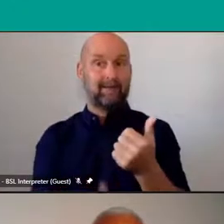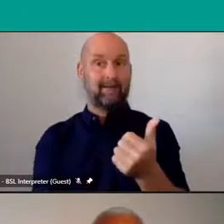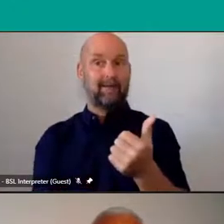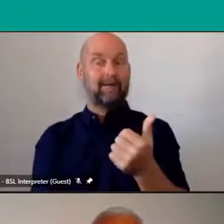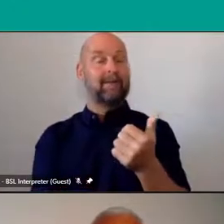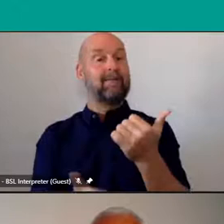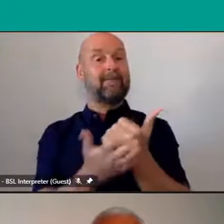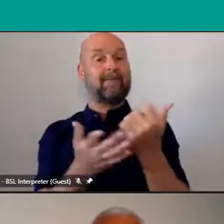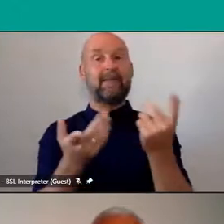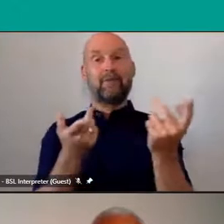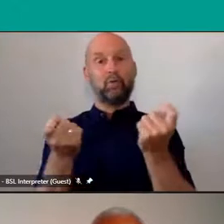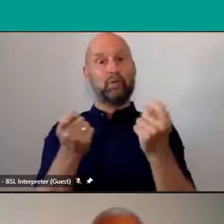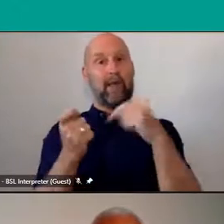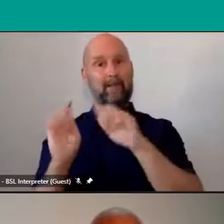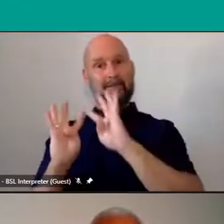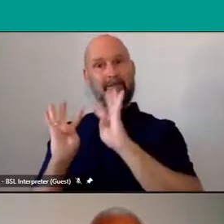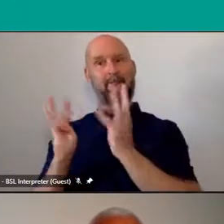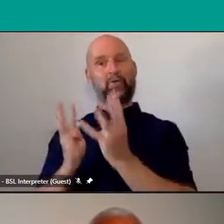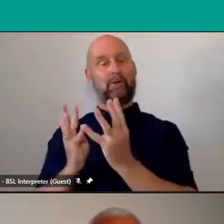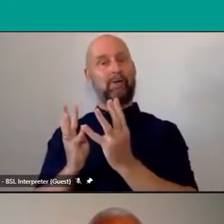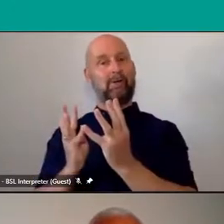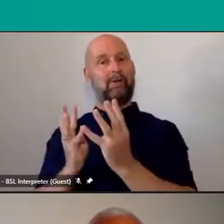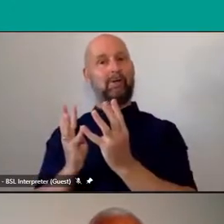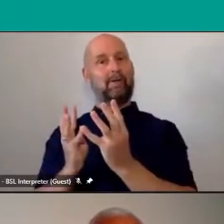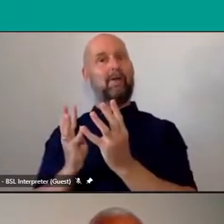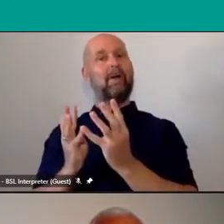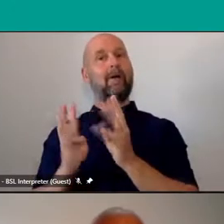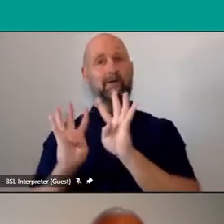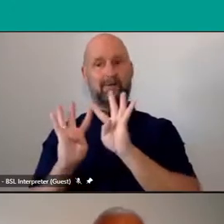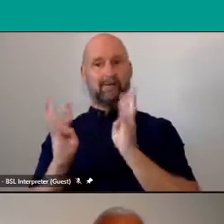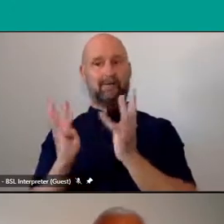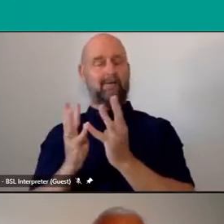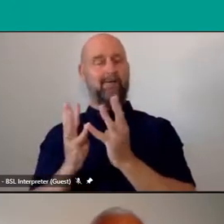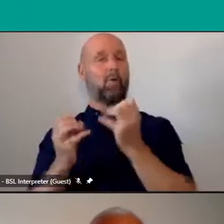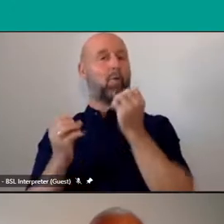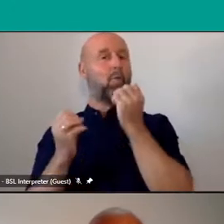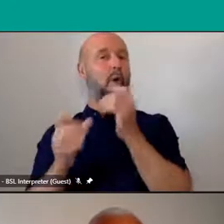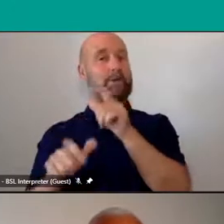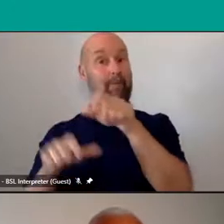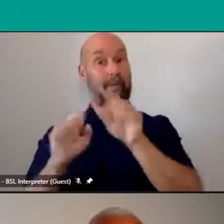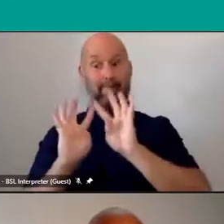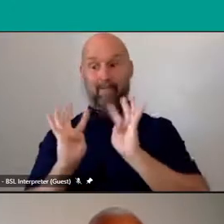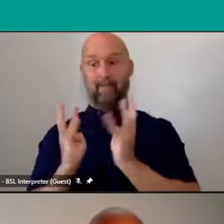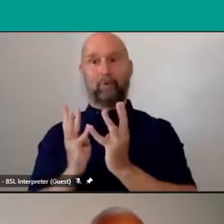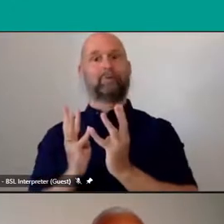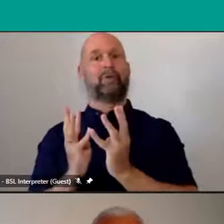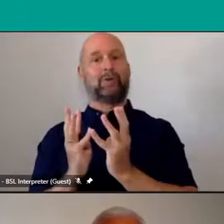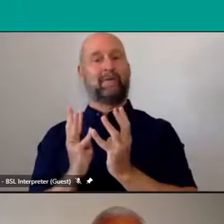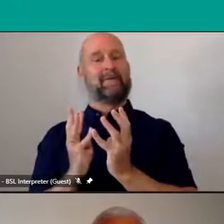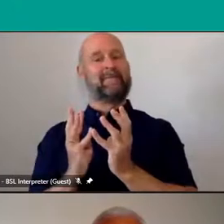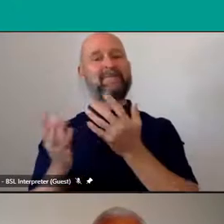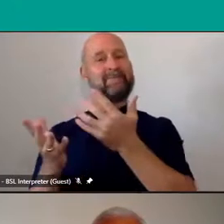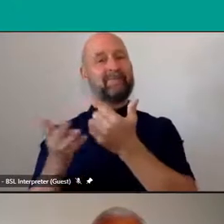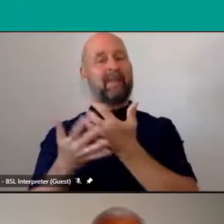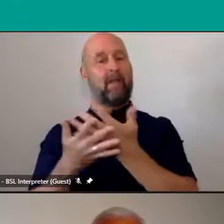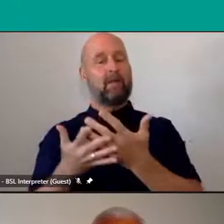chaired this commission, and I sat alongside some wonderful people that gave so much passion